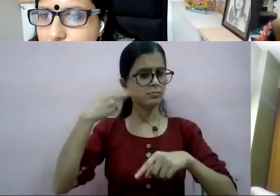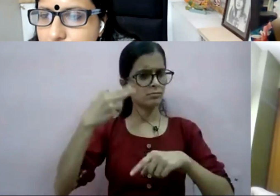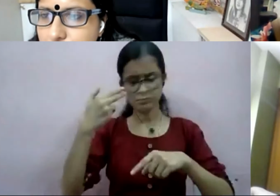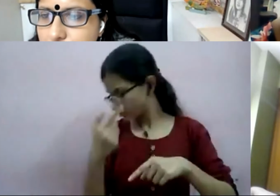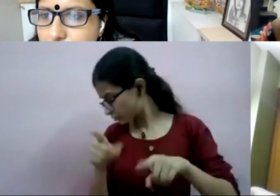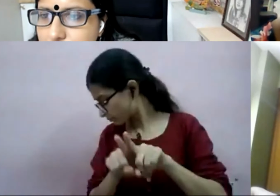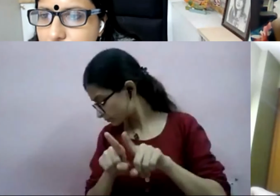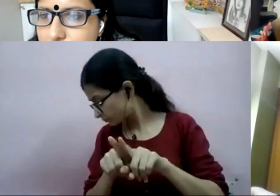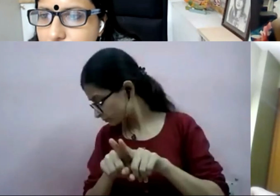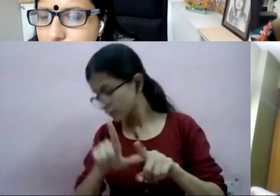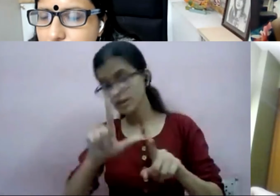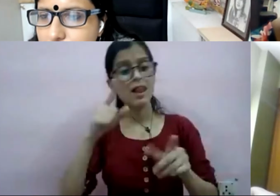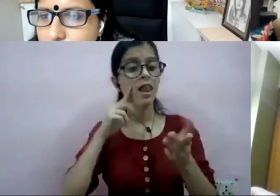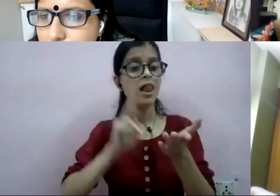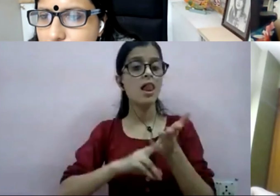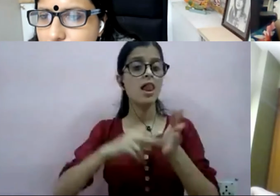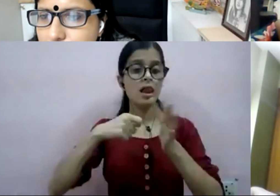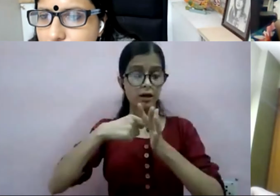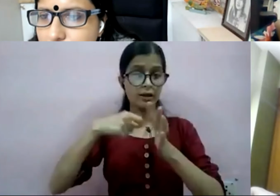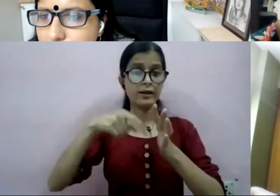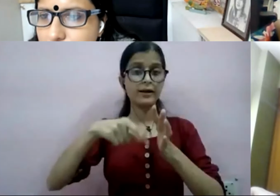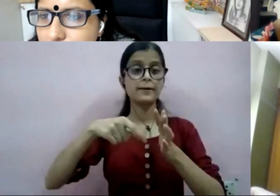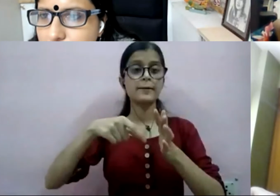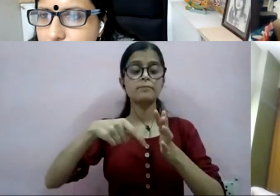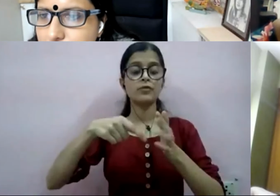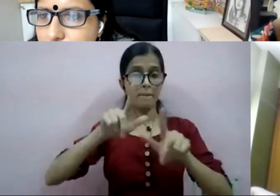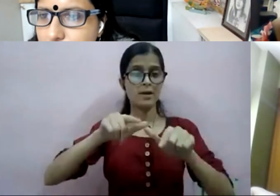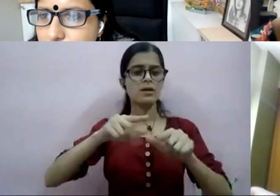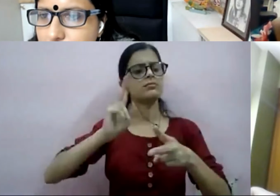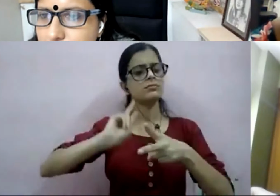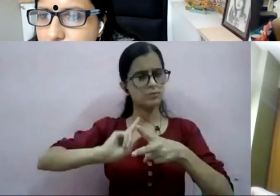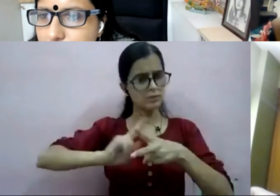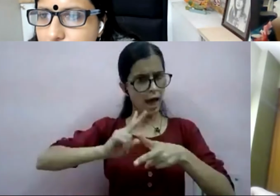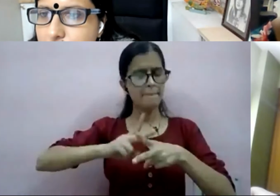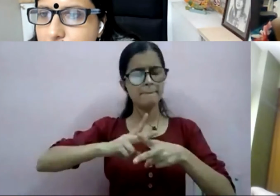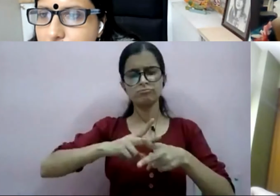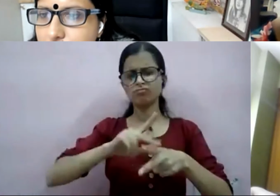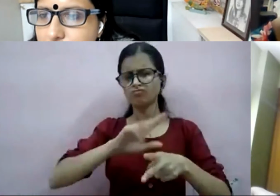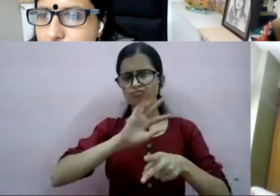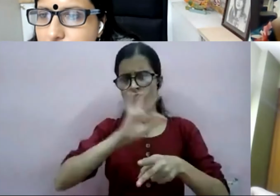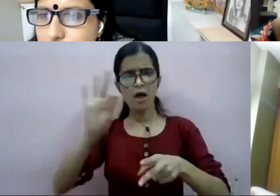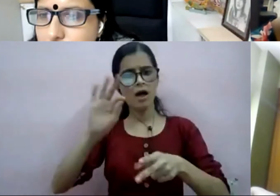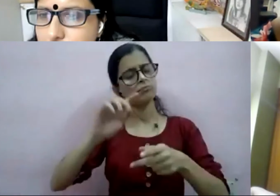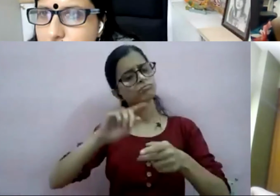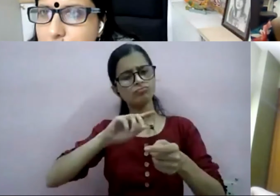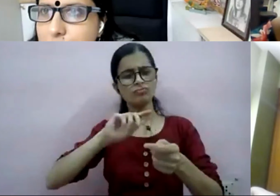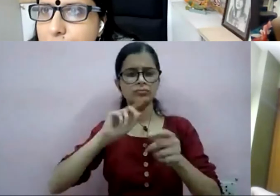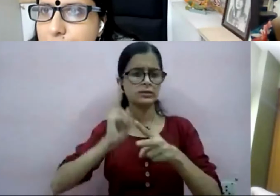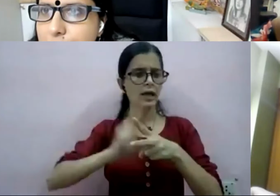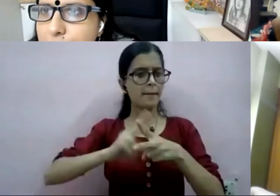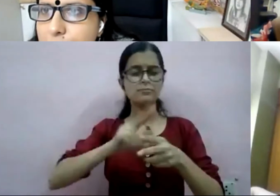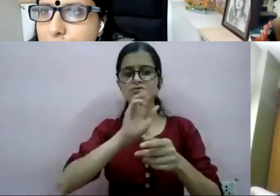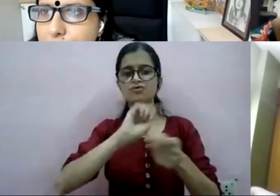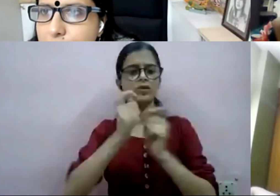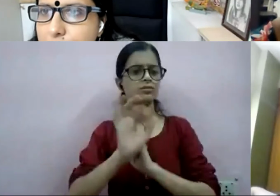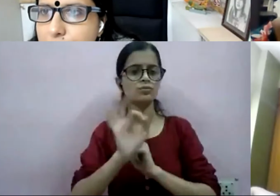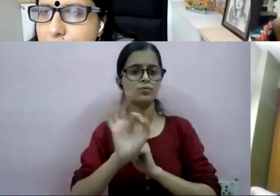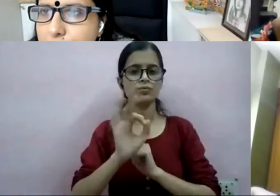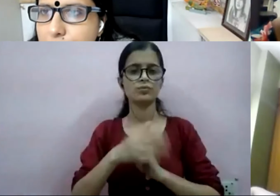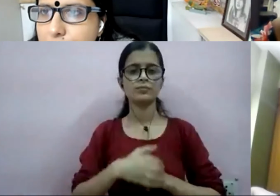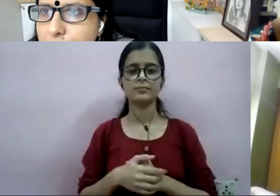change the link for the entire week. We'll have the same link, right? Thank you, Someshwar, for